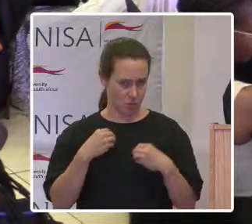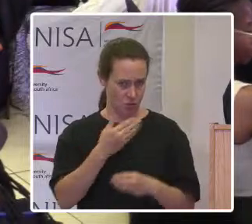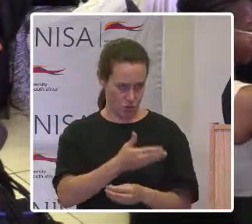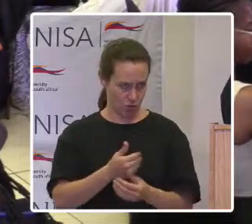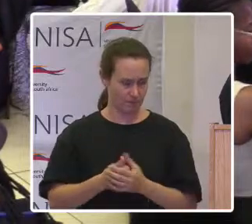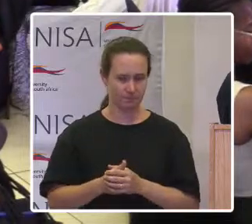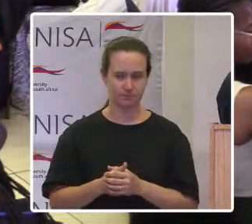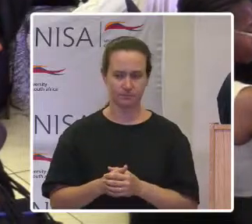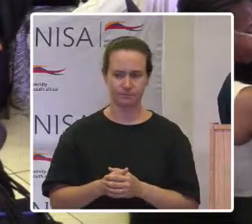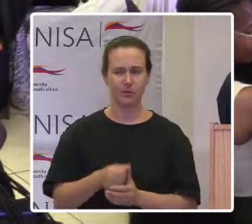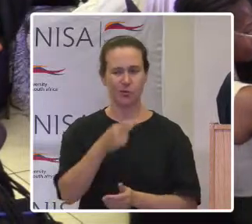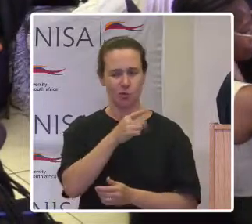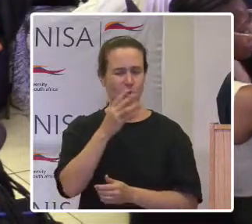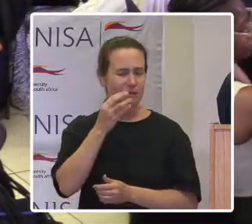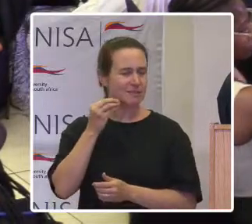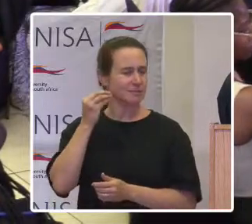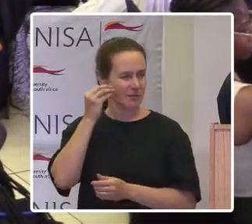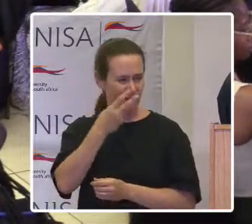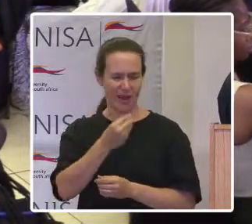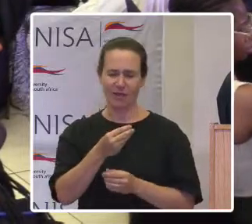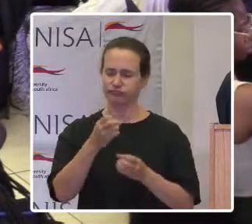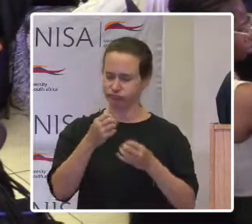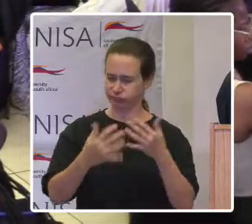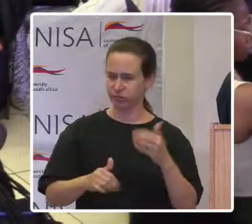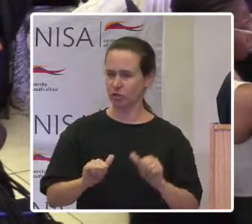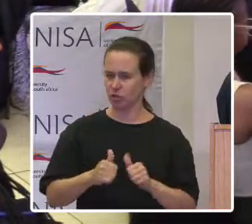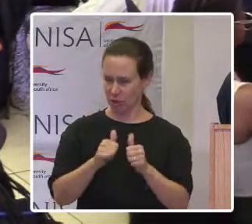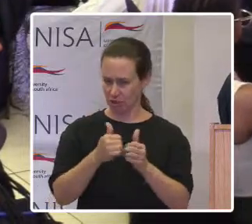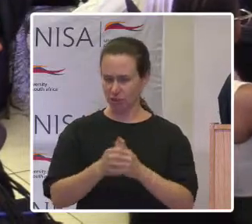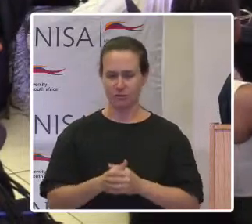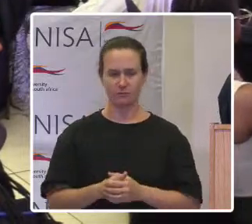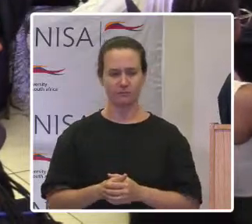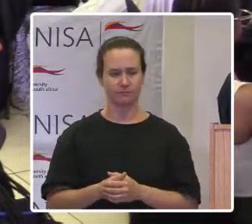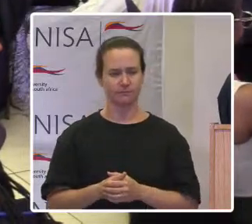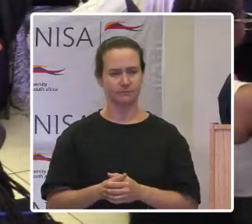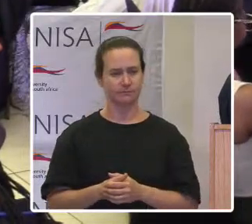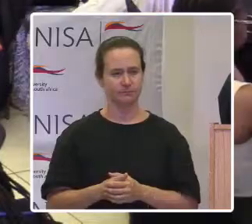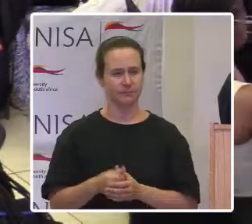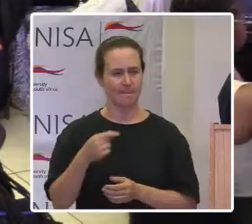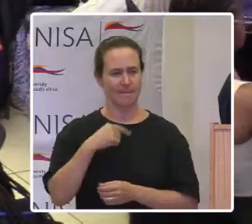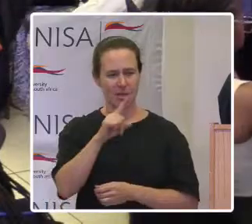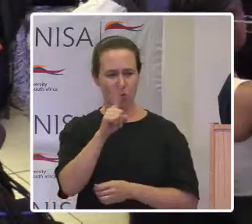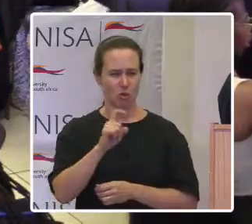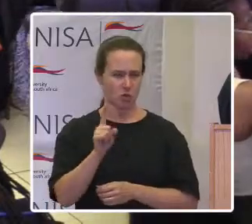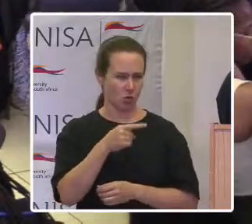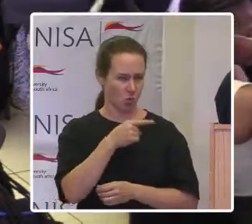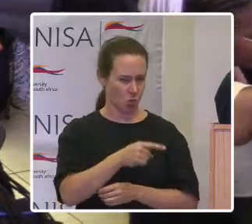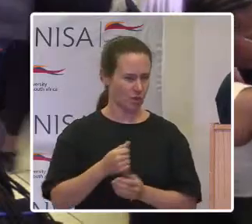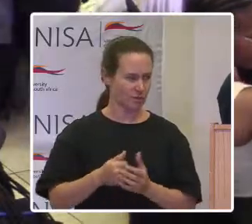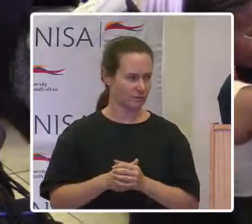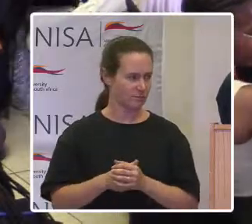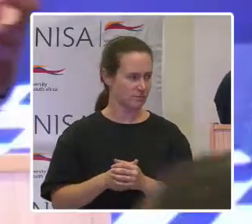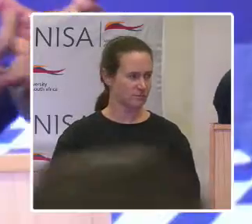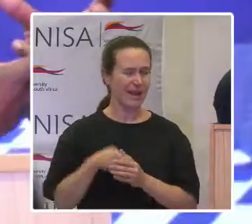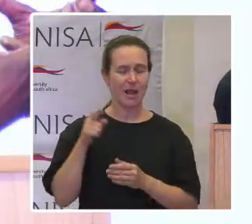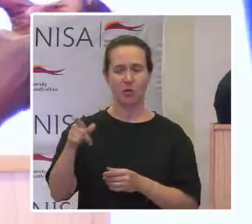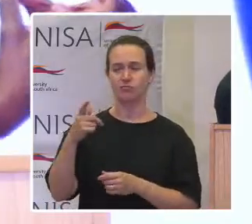You've experienced some of these challenges which you were highlighting. Then my question is, how do we bring in